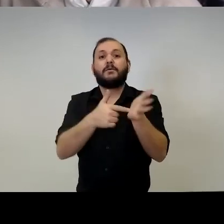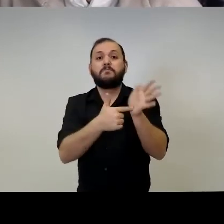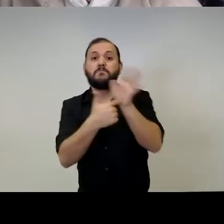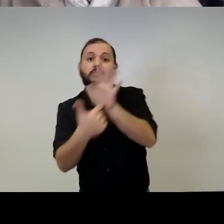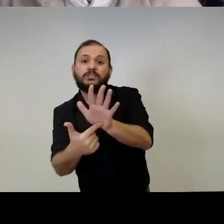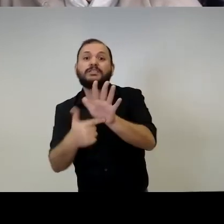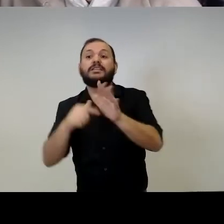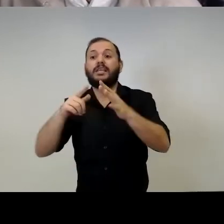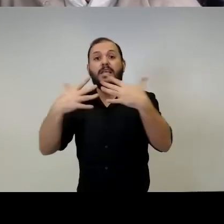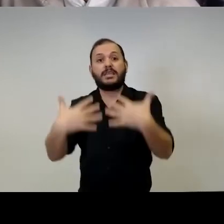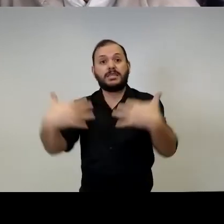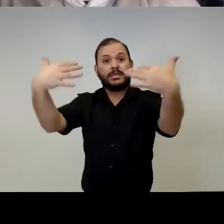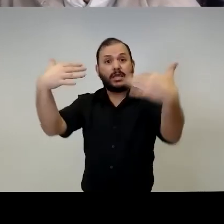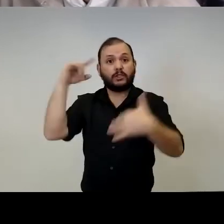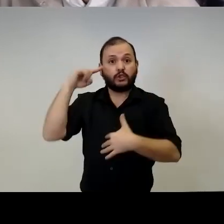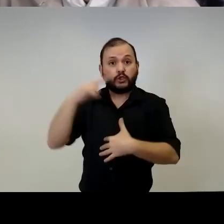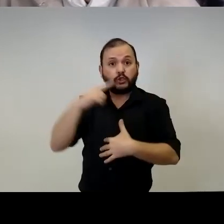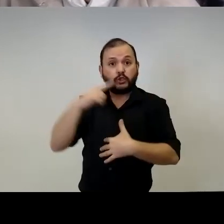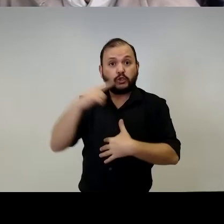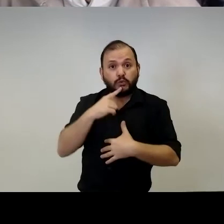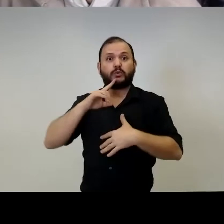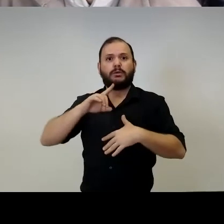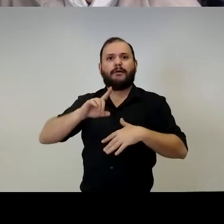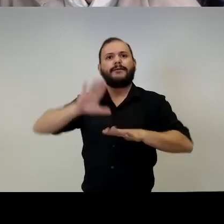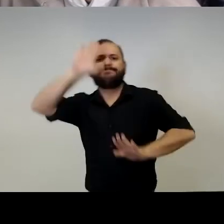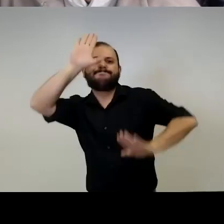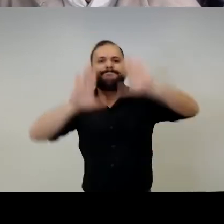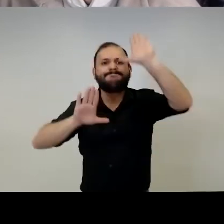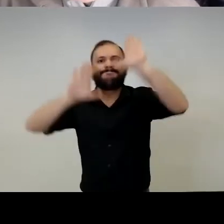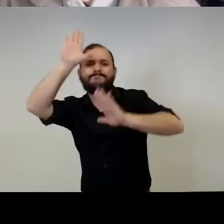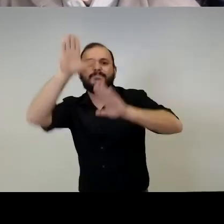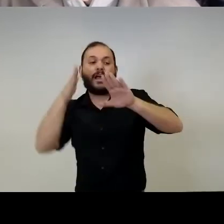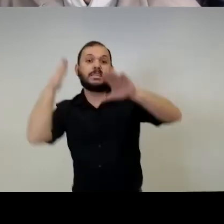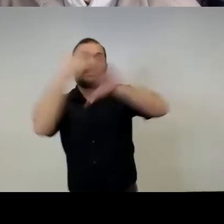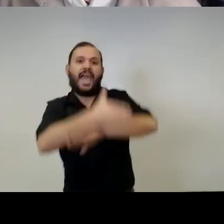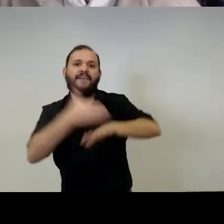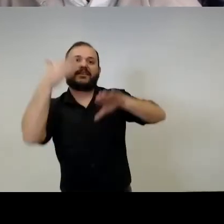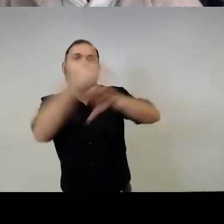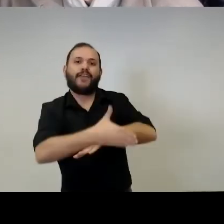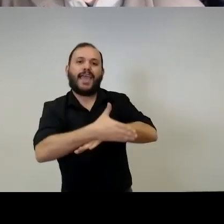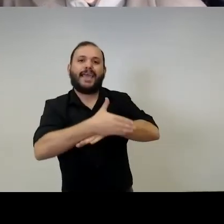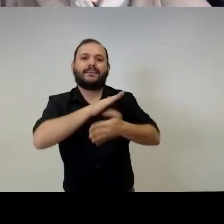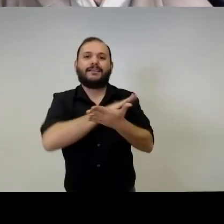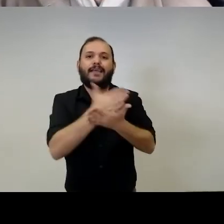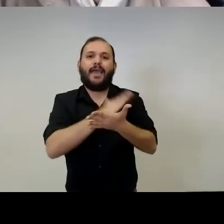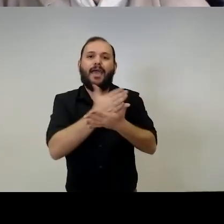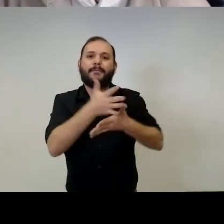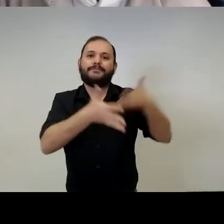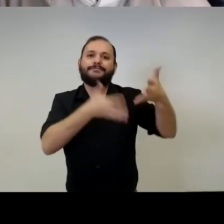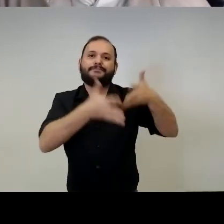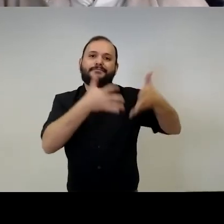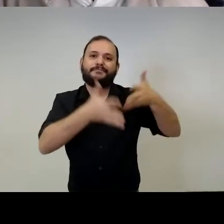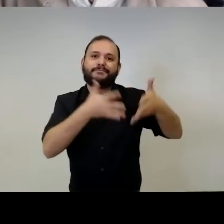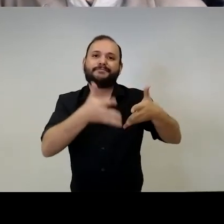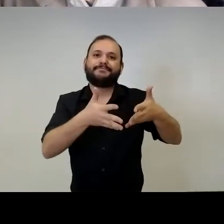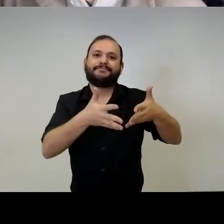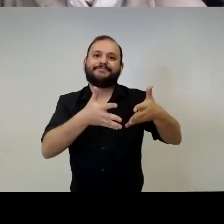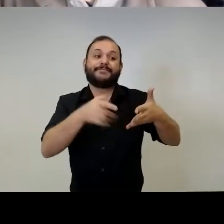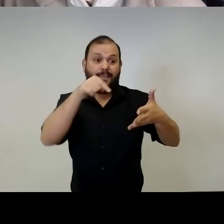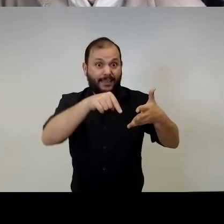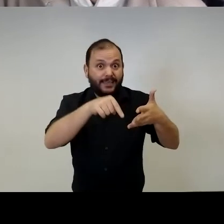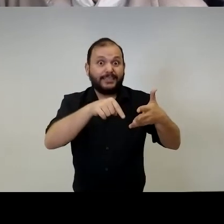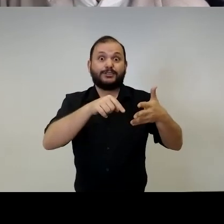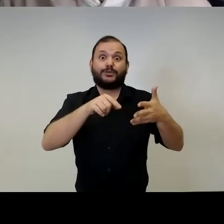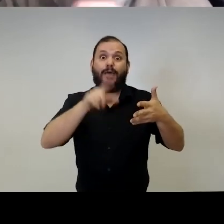interferes. And one of my hypotheses, as you might have guessed, is lexical gaps is a major problem trigger in sign